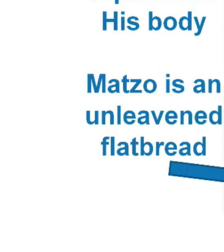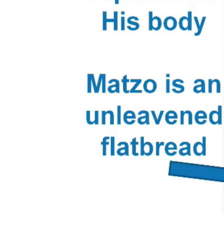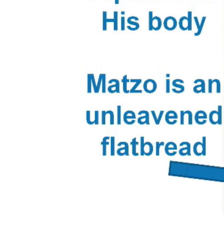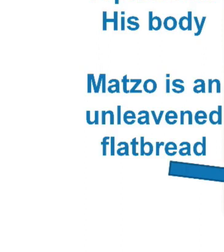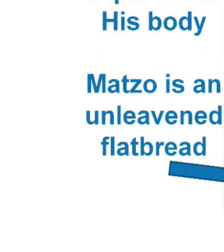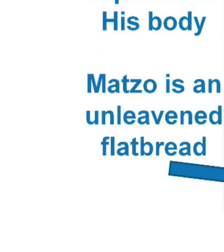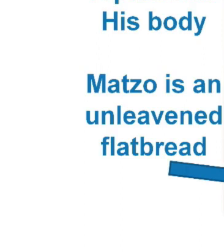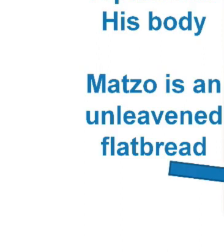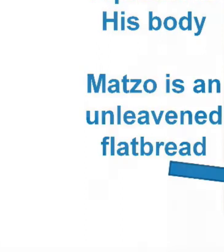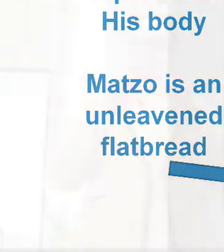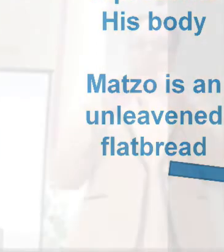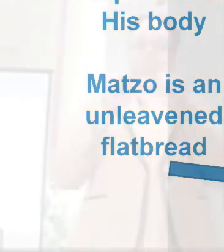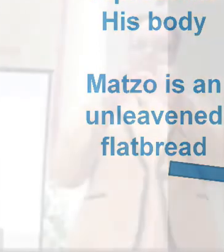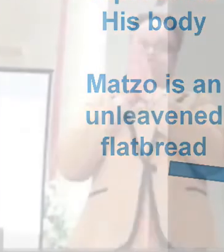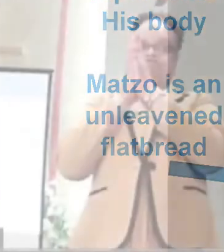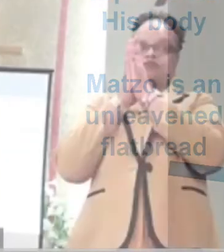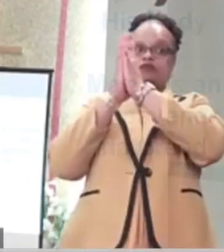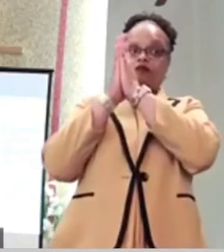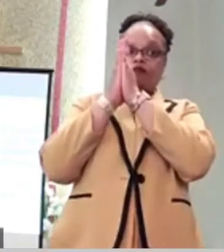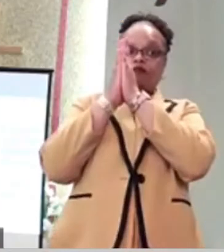Let us continue to pray.